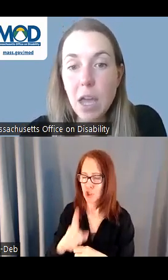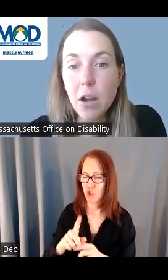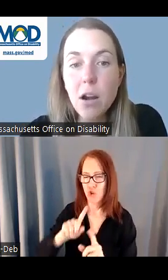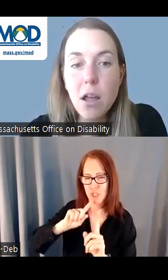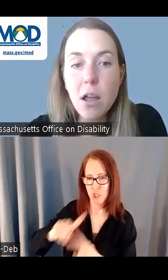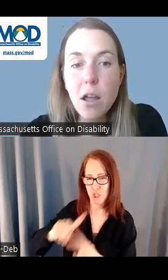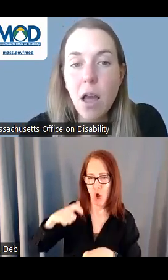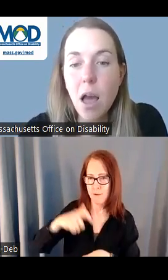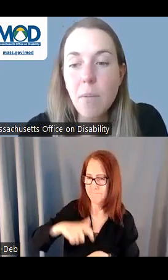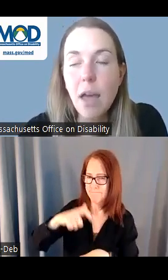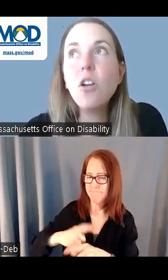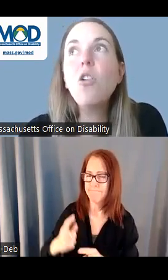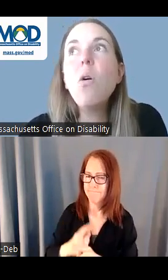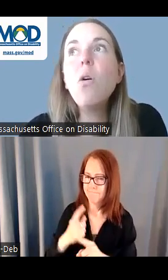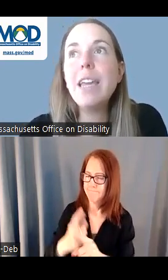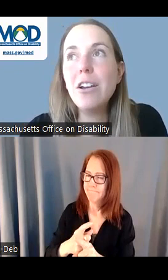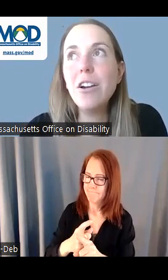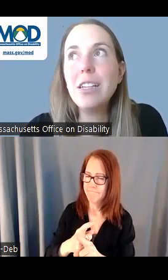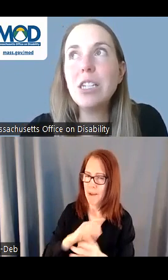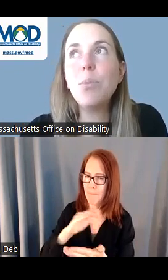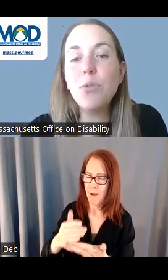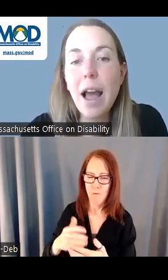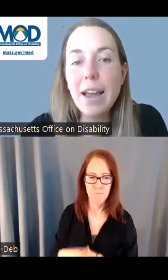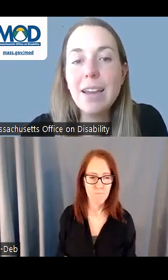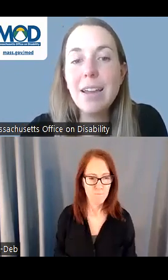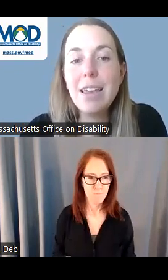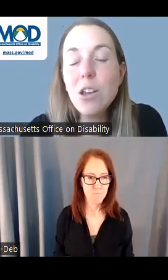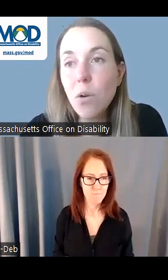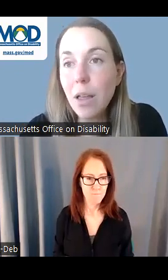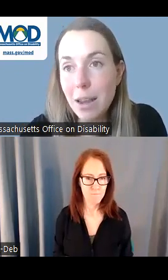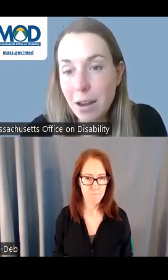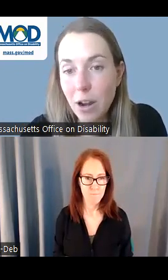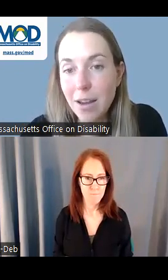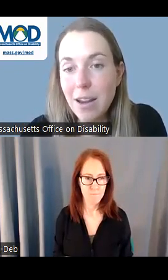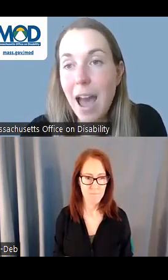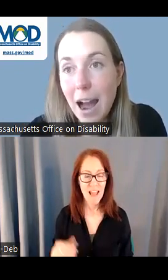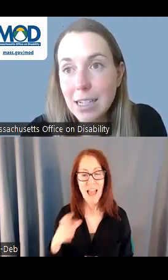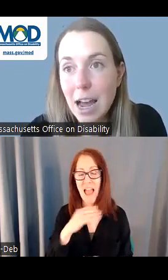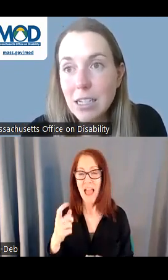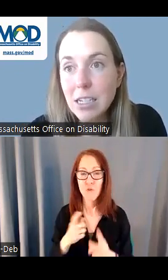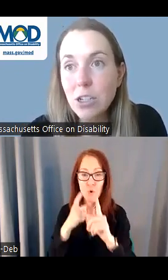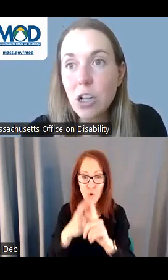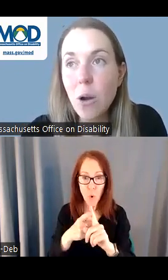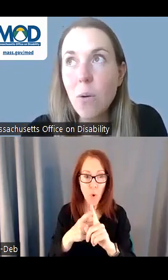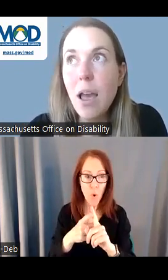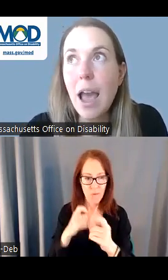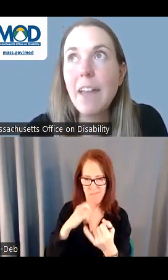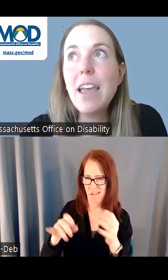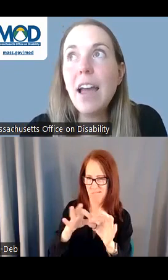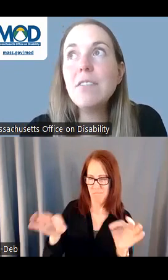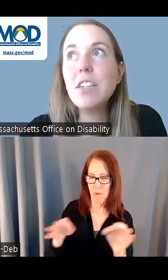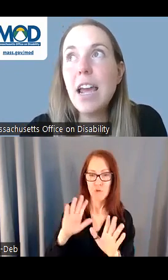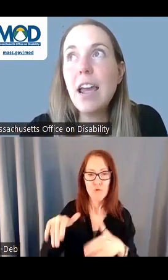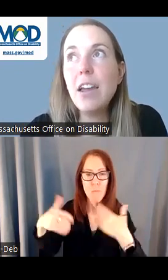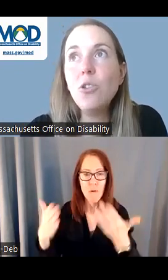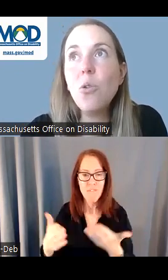timely manner. And the goal here is to provide equal and integrated access. So at the